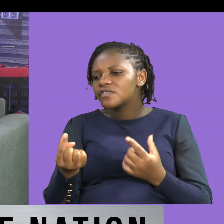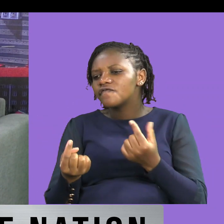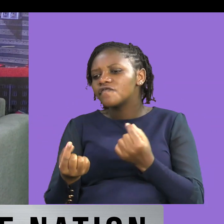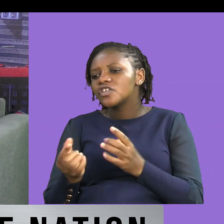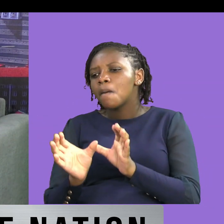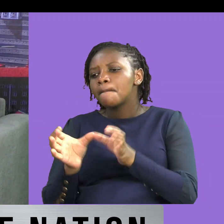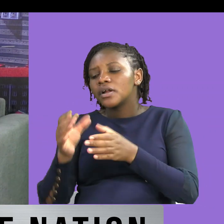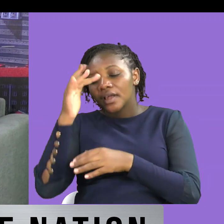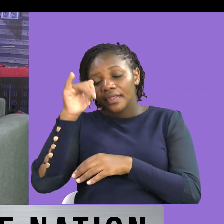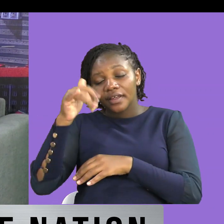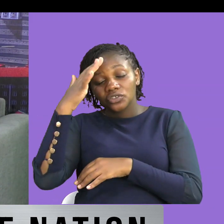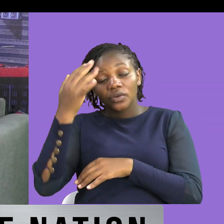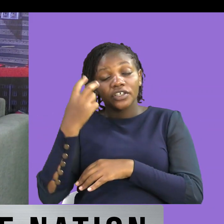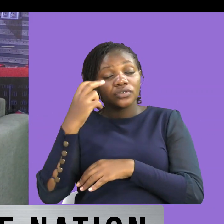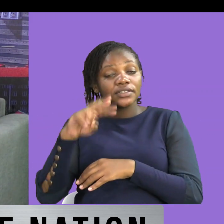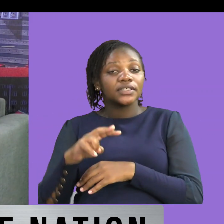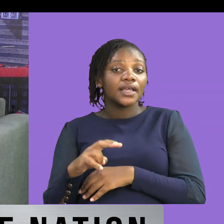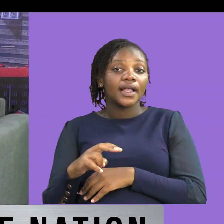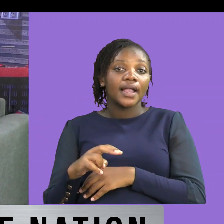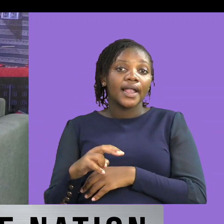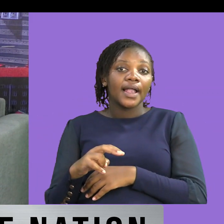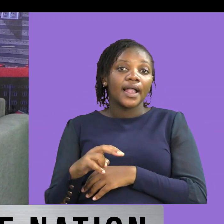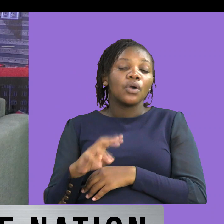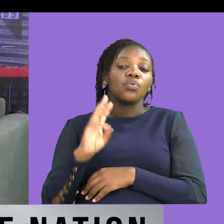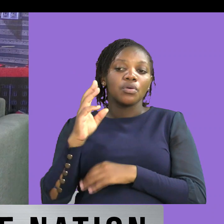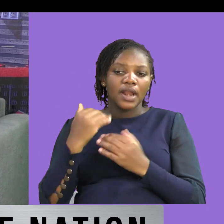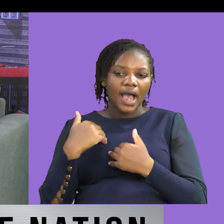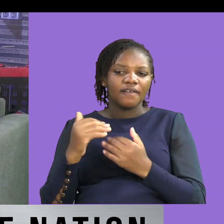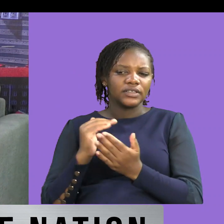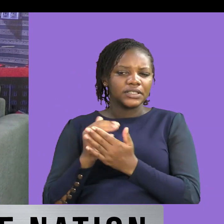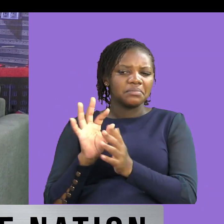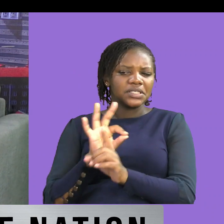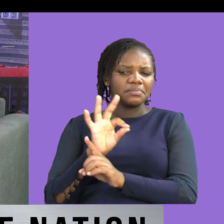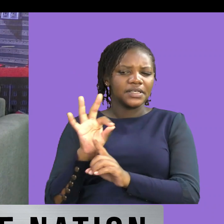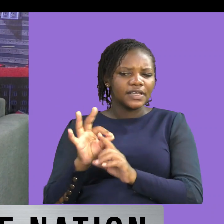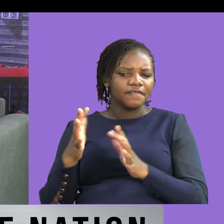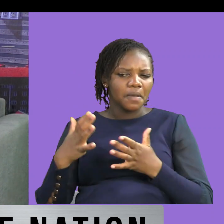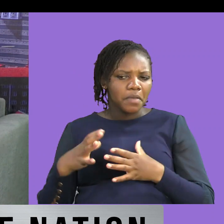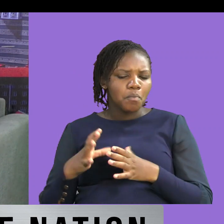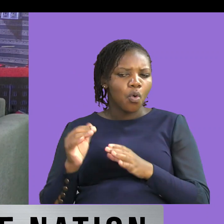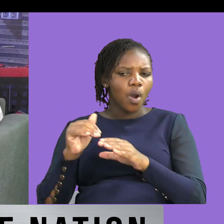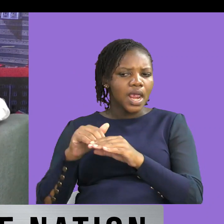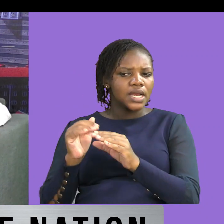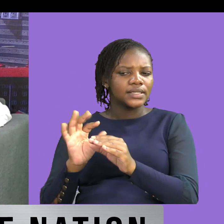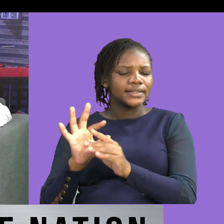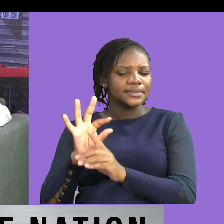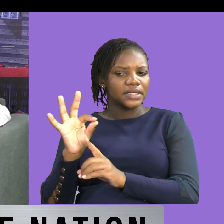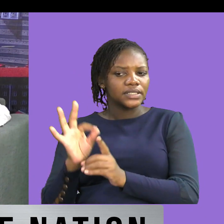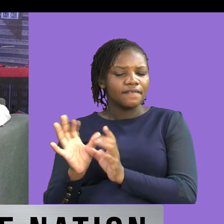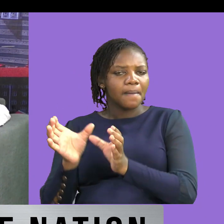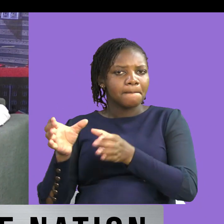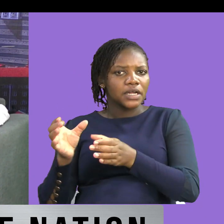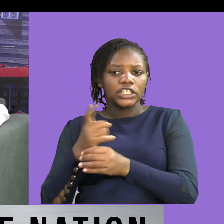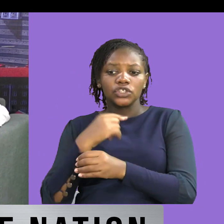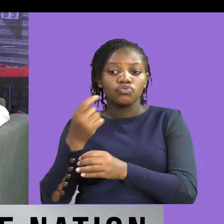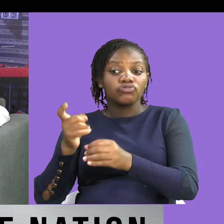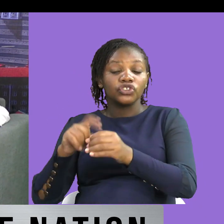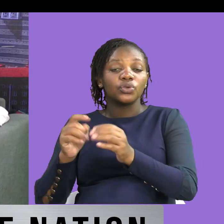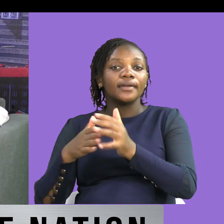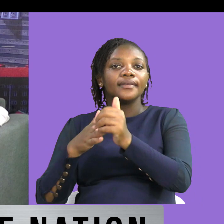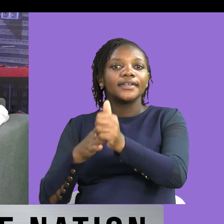you see it is always going to be certain clique of people with certain parties who are always going into leadership, and it's